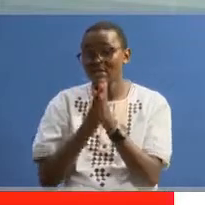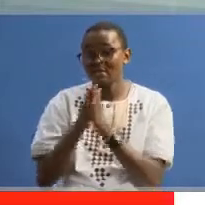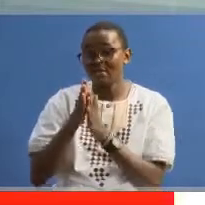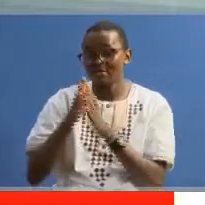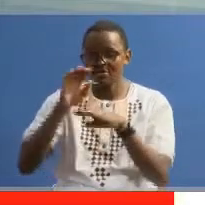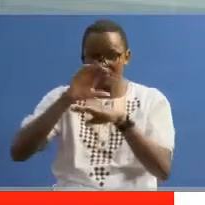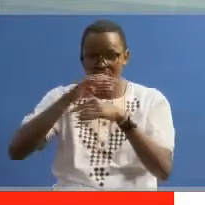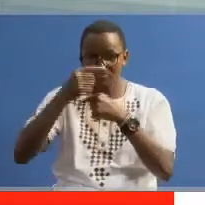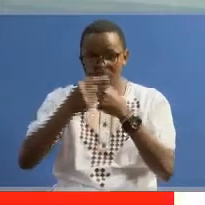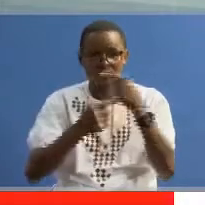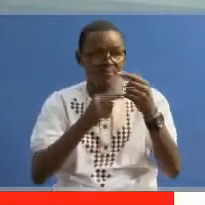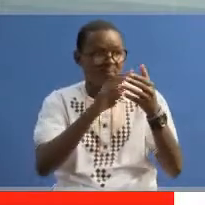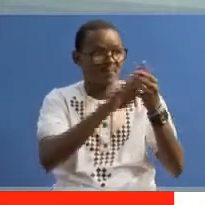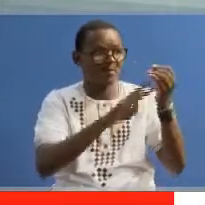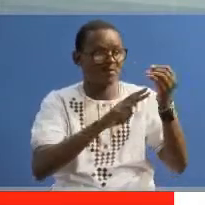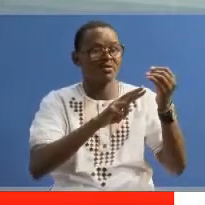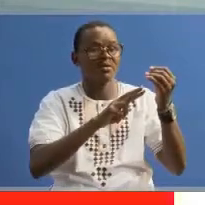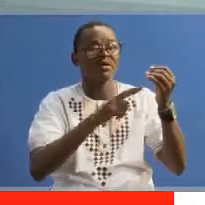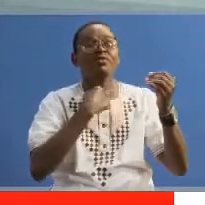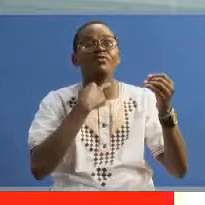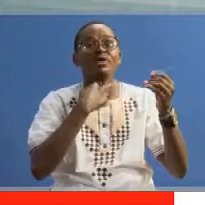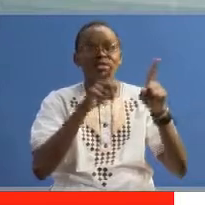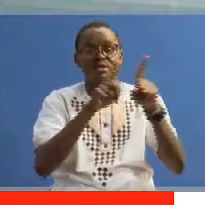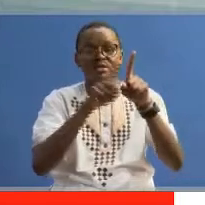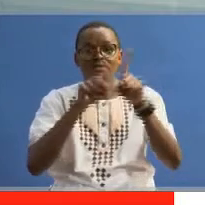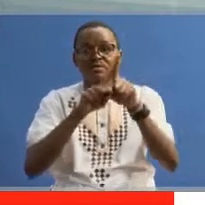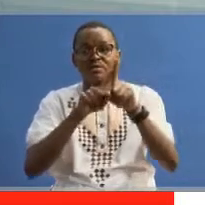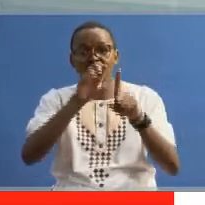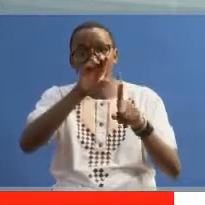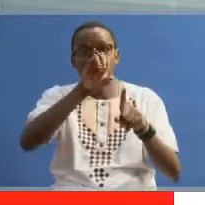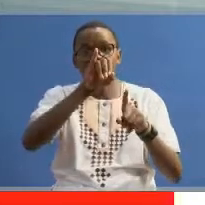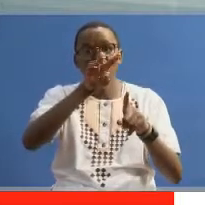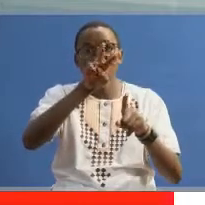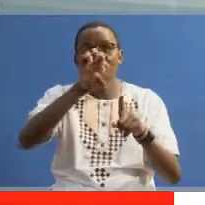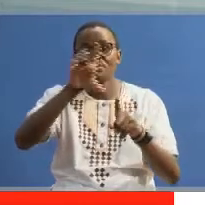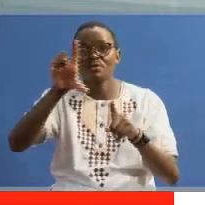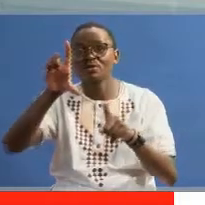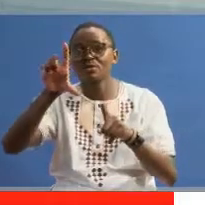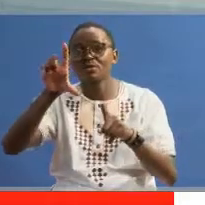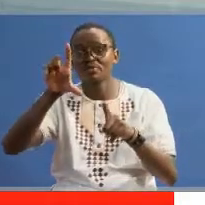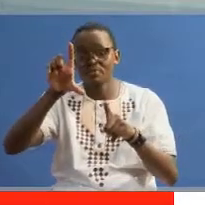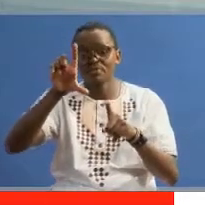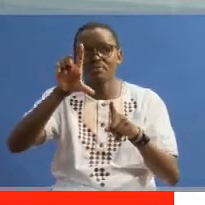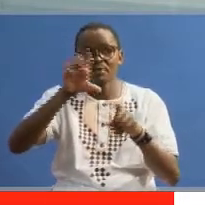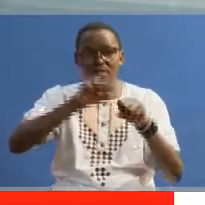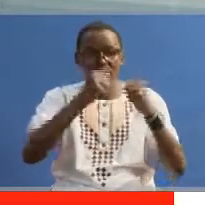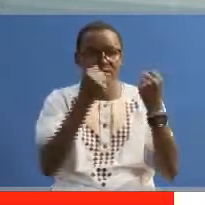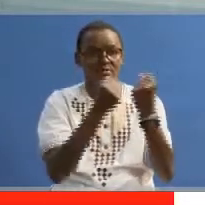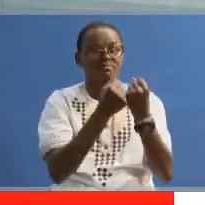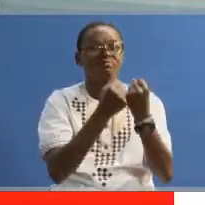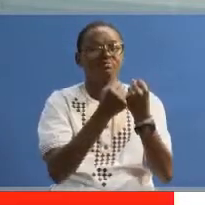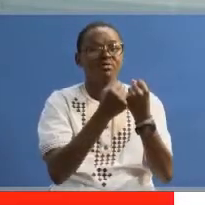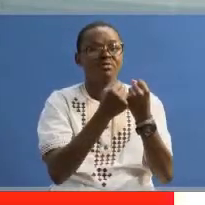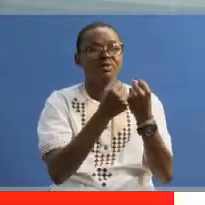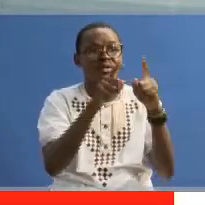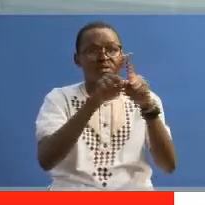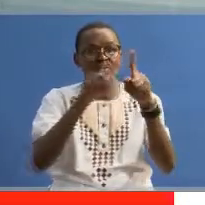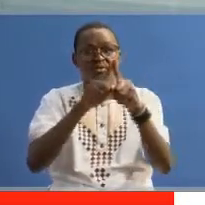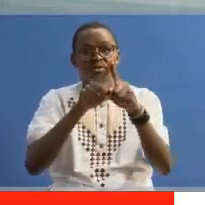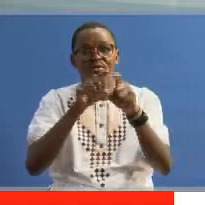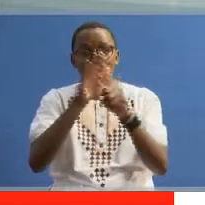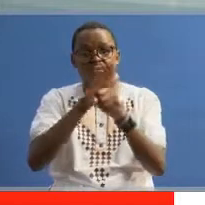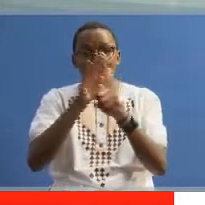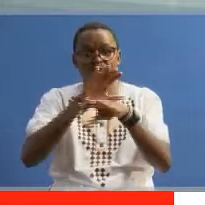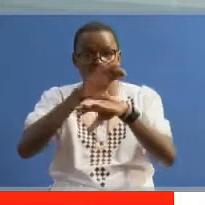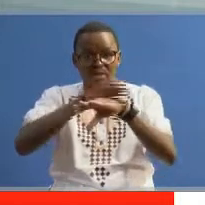reforms going on, both in the forces as well as in the civil rights, in the civil society space, as well as now more people